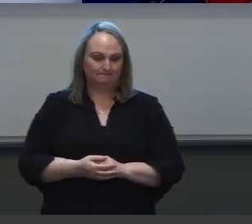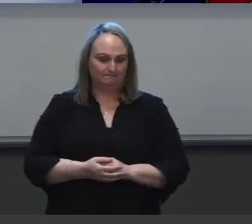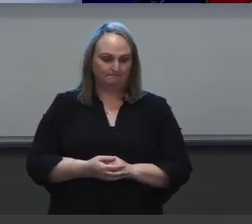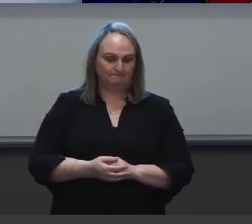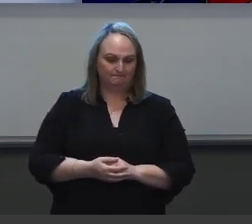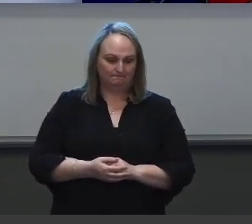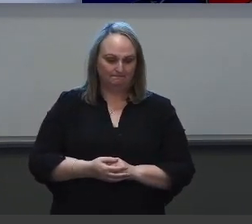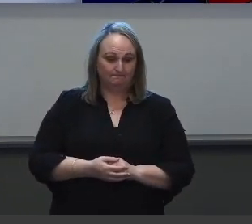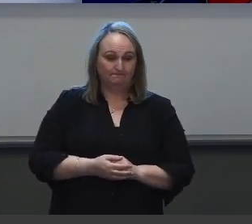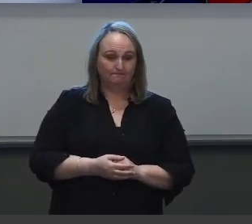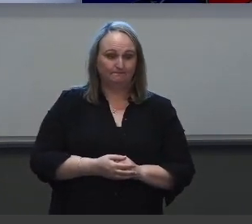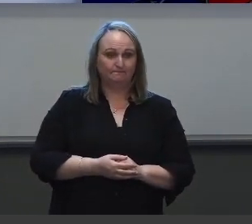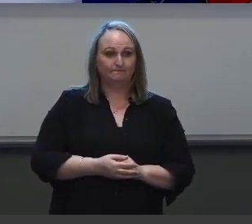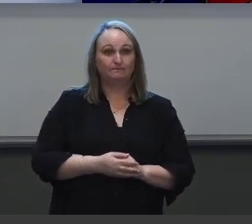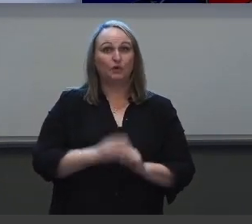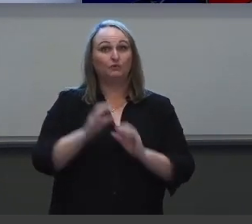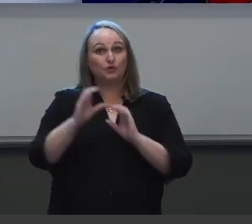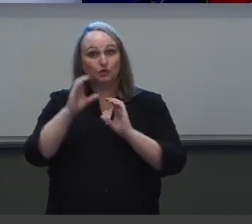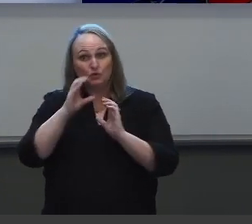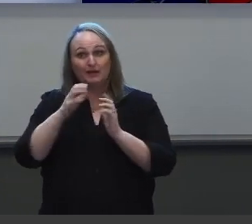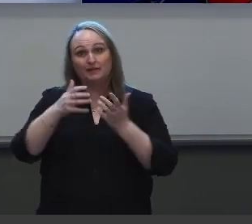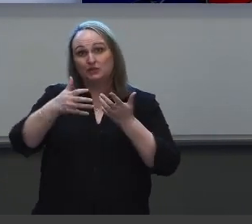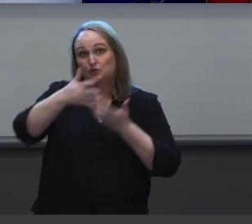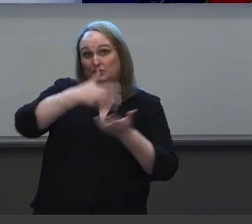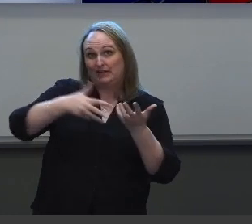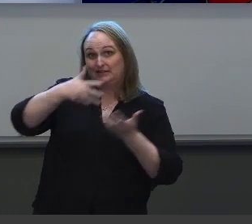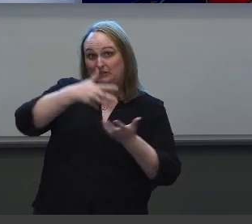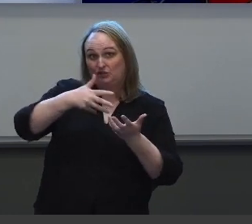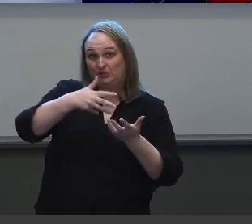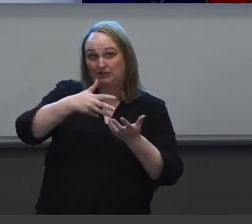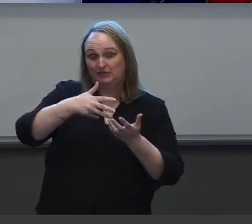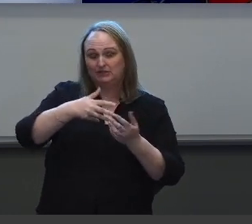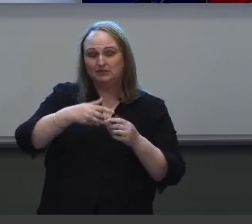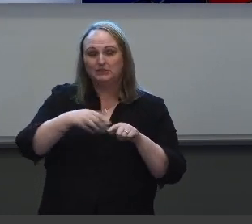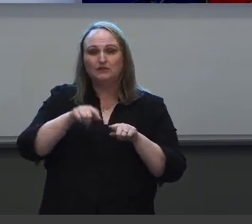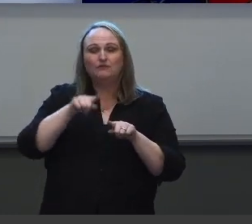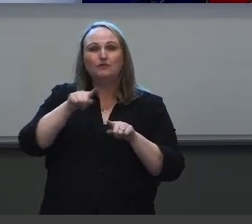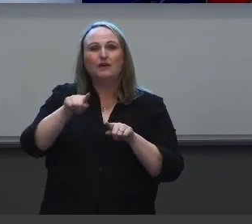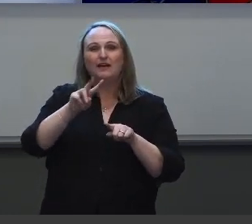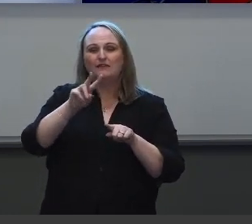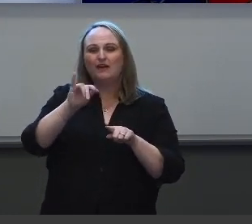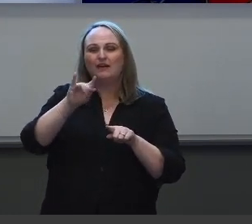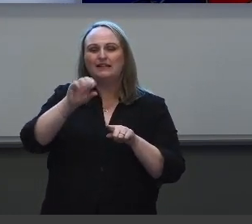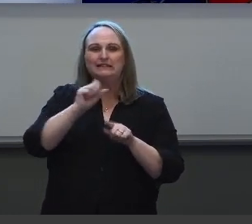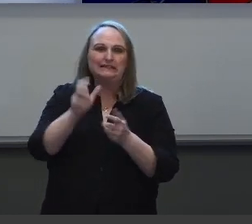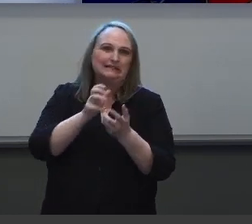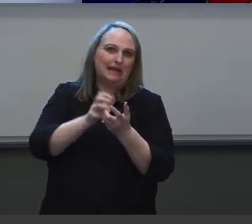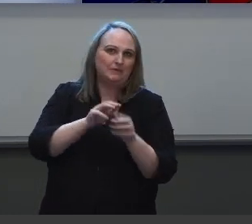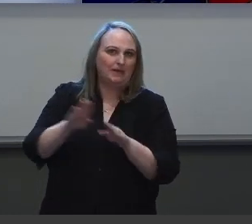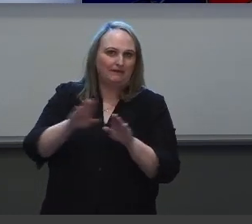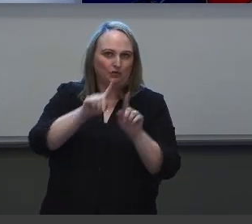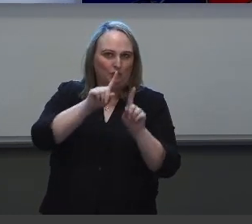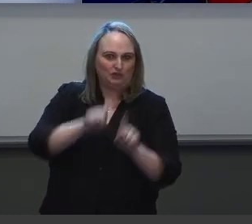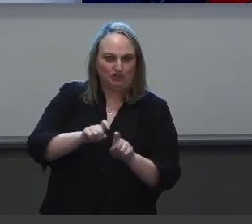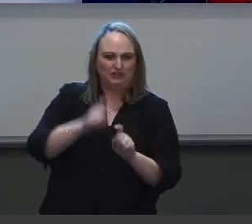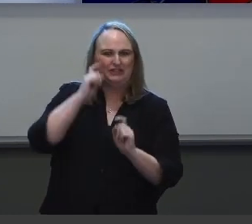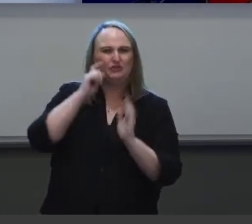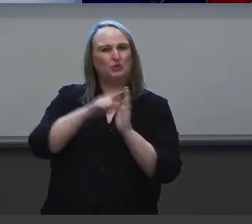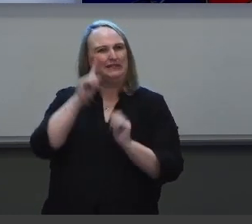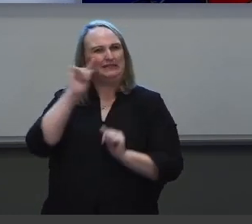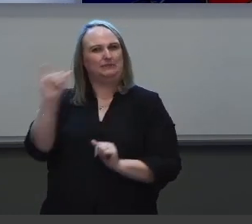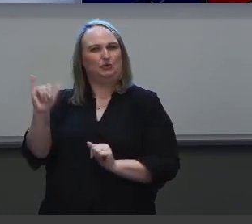Looking at the communication and socialization subscales of the Vineland's Adaptive Behavior Questionnaire, a similar pattern was